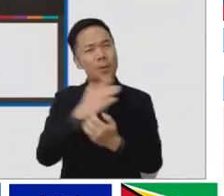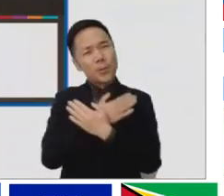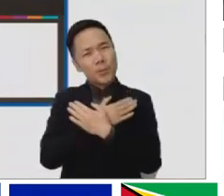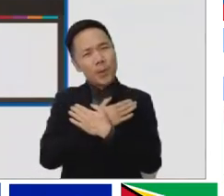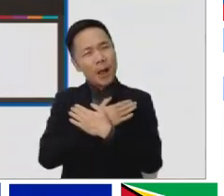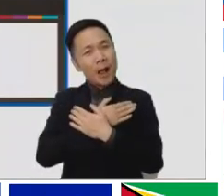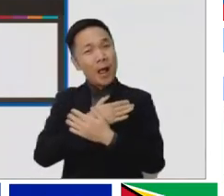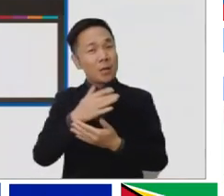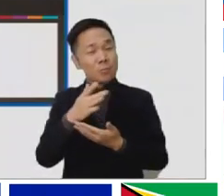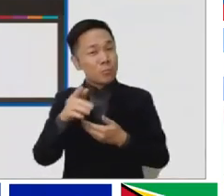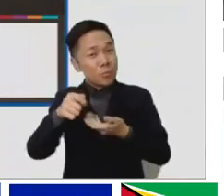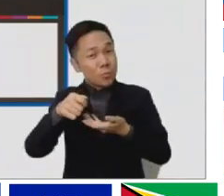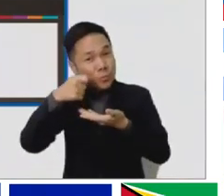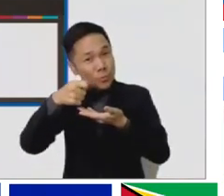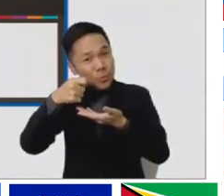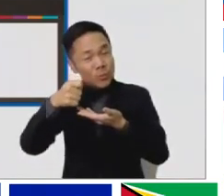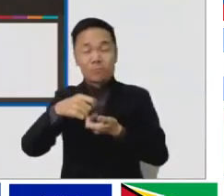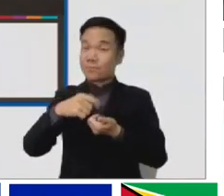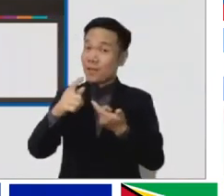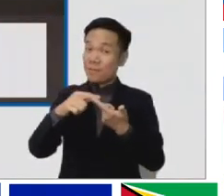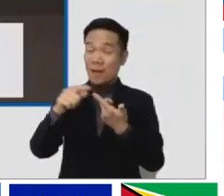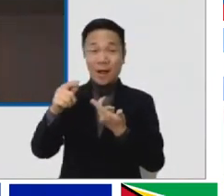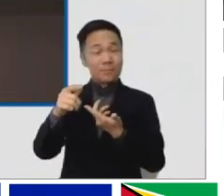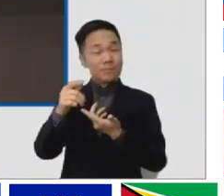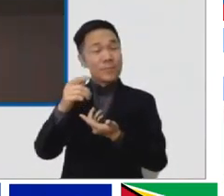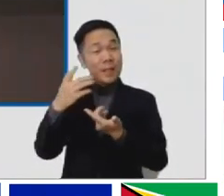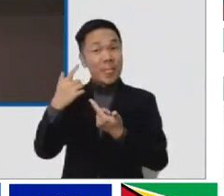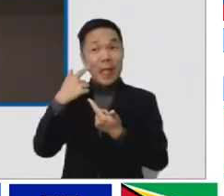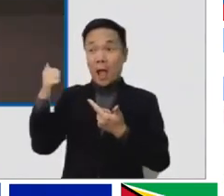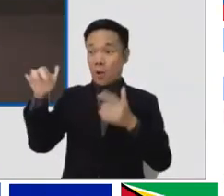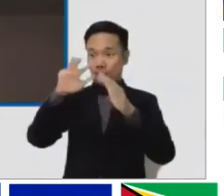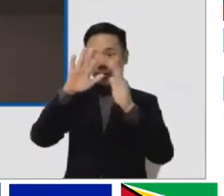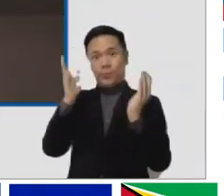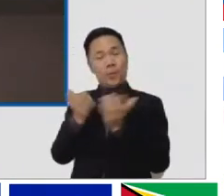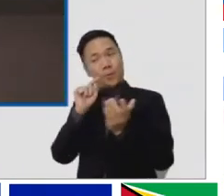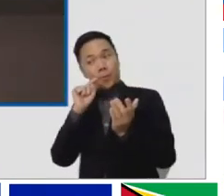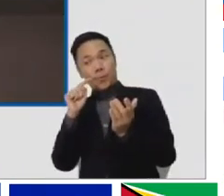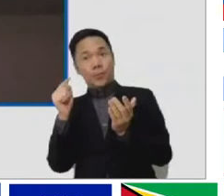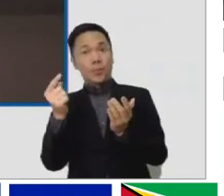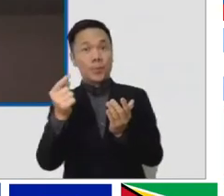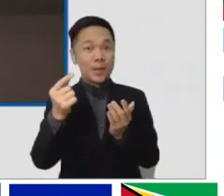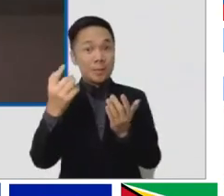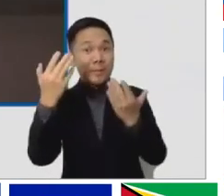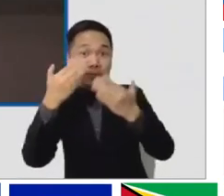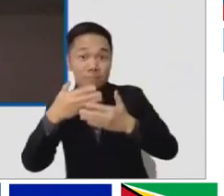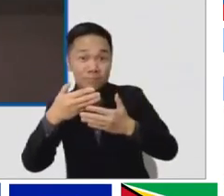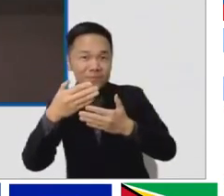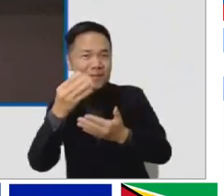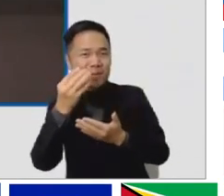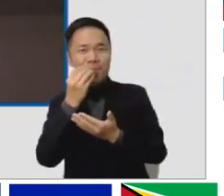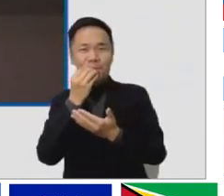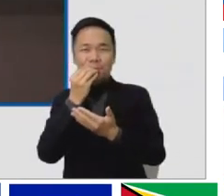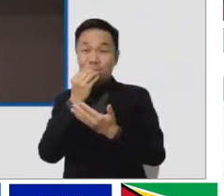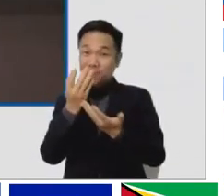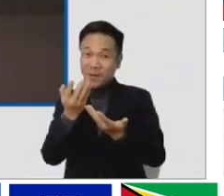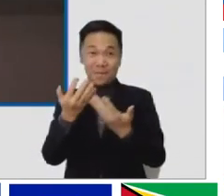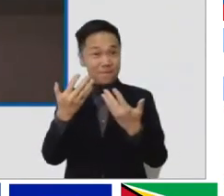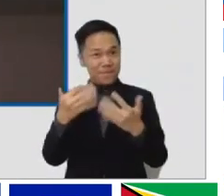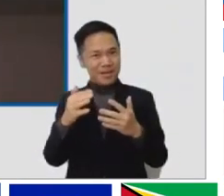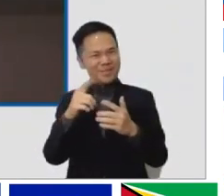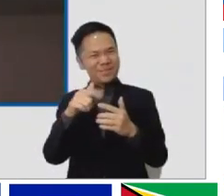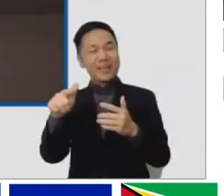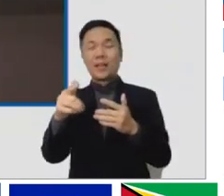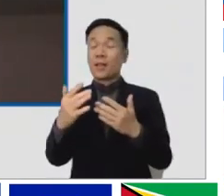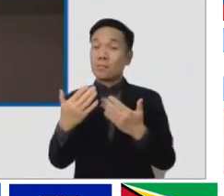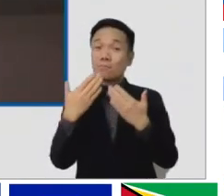world, perhaps you are just having your dinner. Thank you so very much for joining us and for staying with us on day two of the 7th Regional Platform